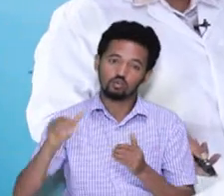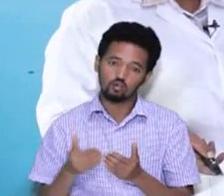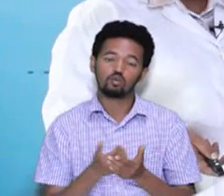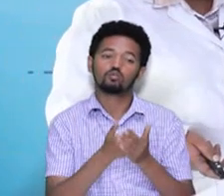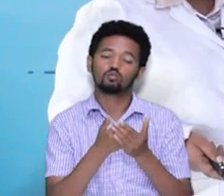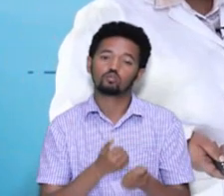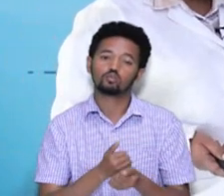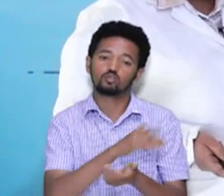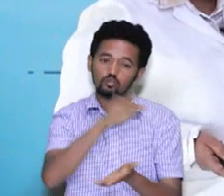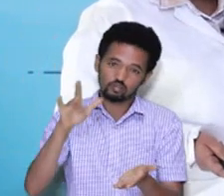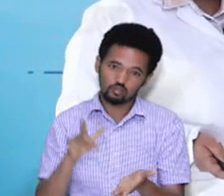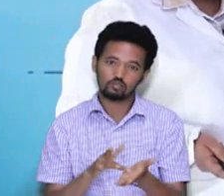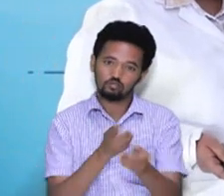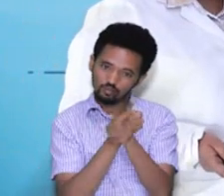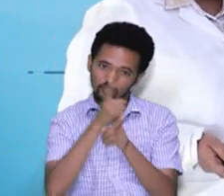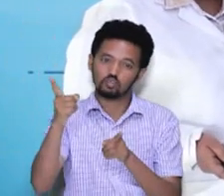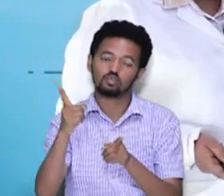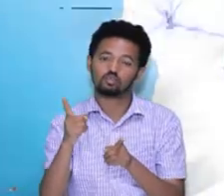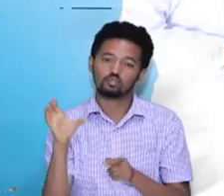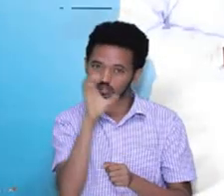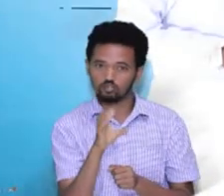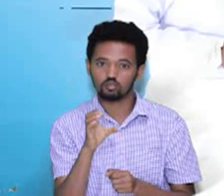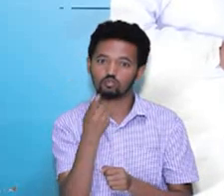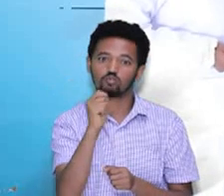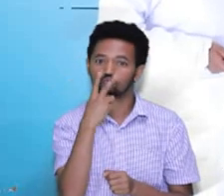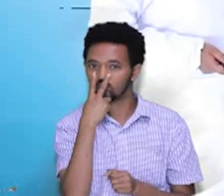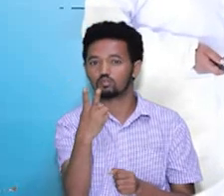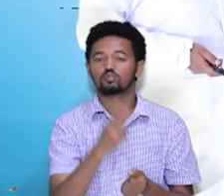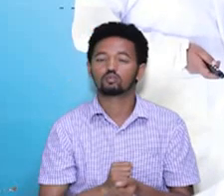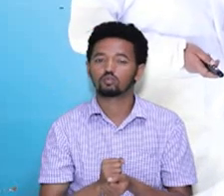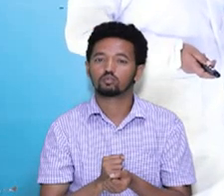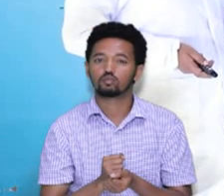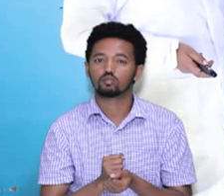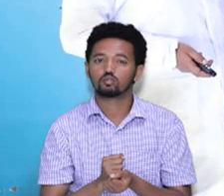states of this region direct access to the sea.